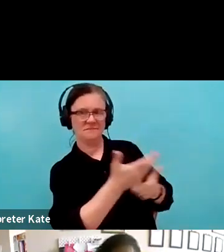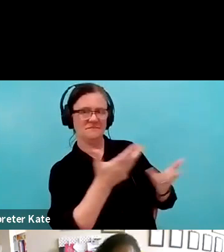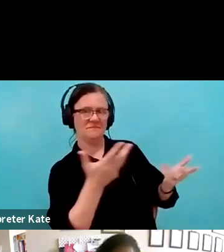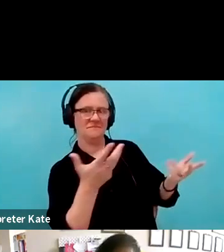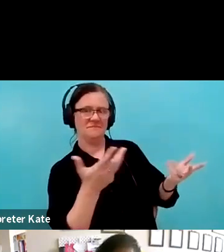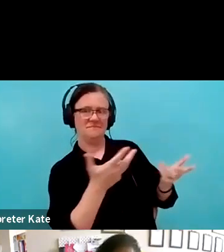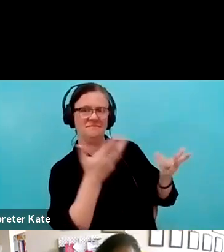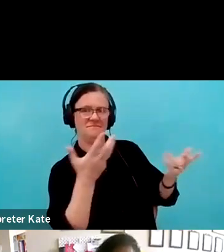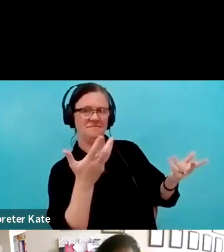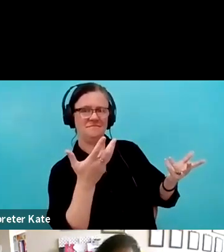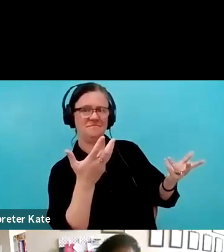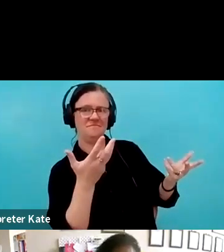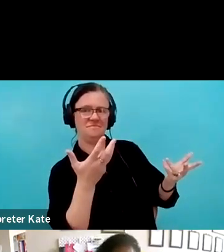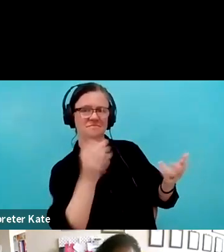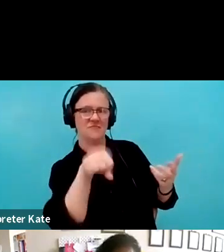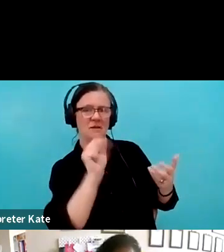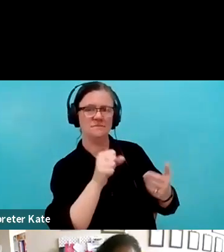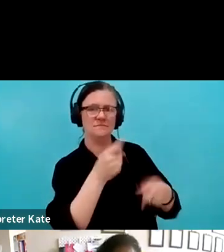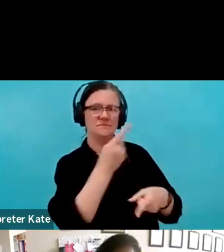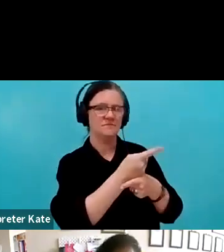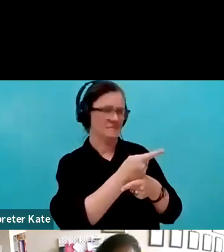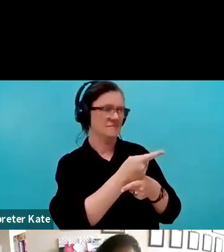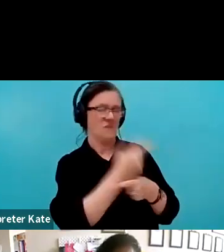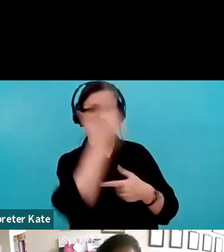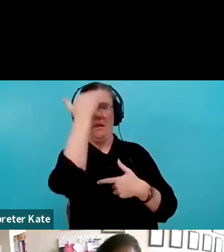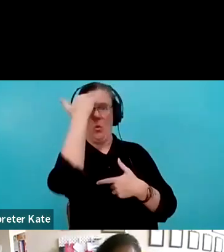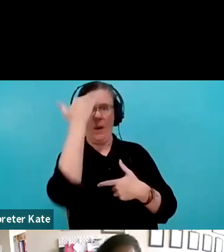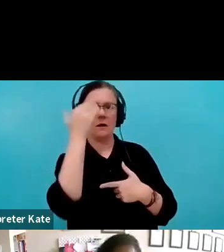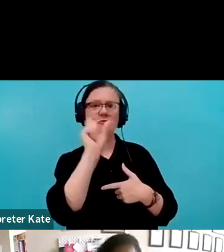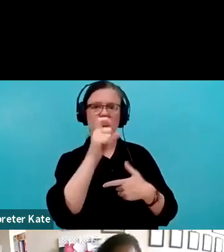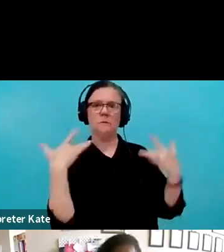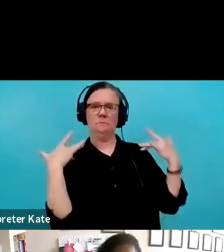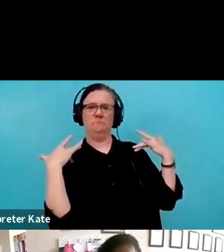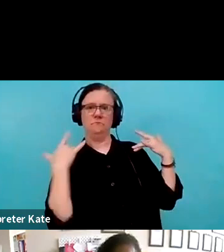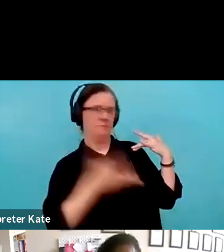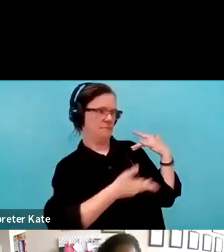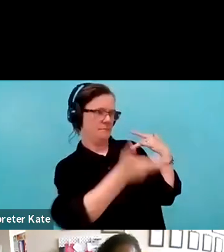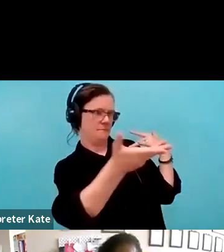and being willing to do that, and being aware that you should do that.